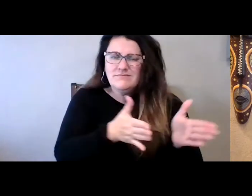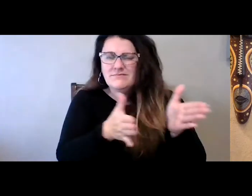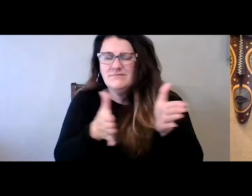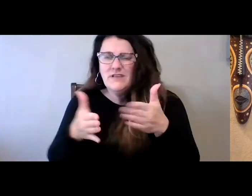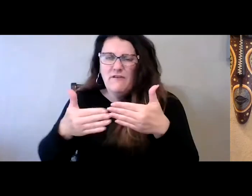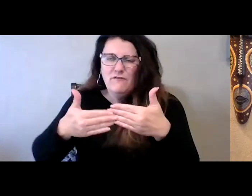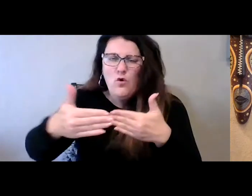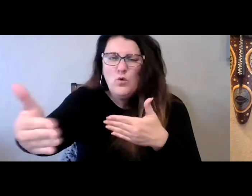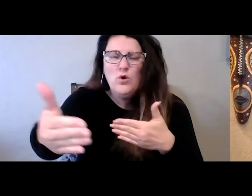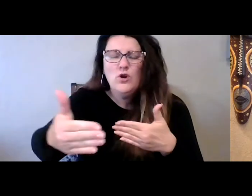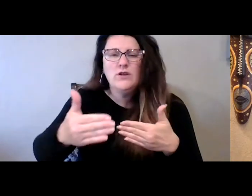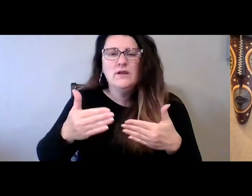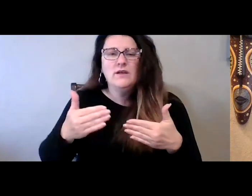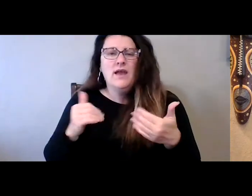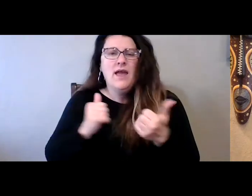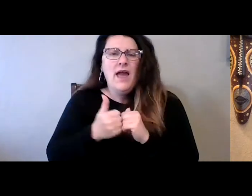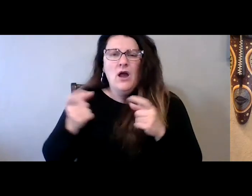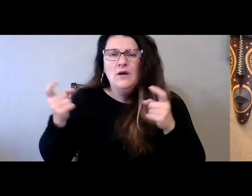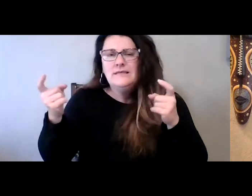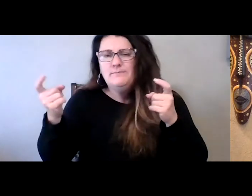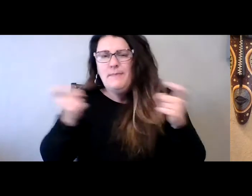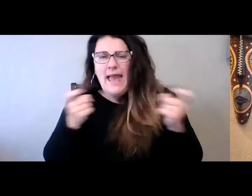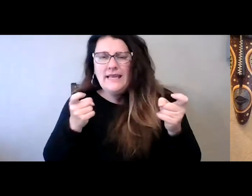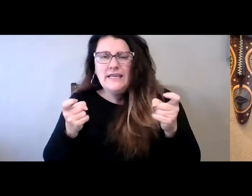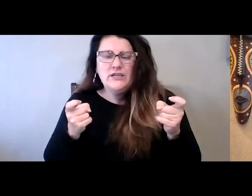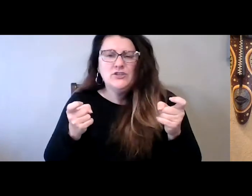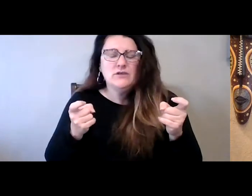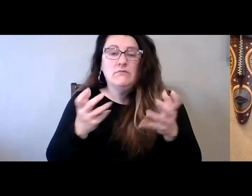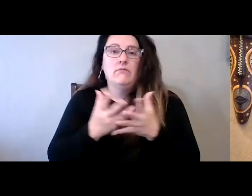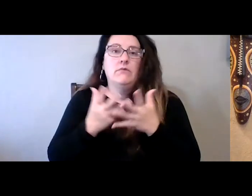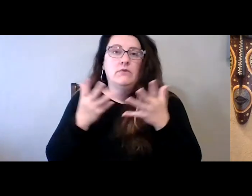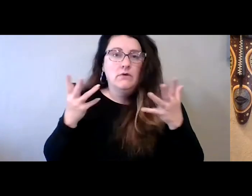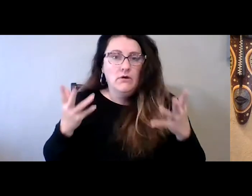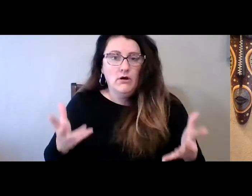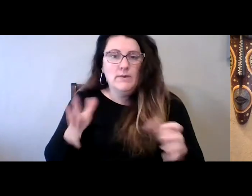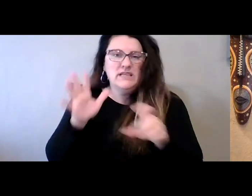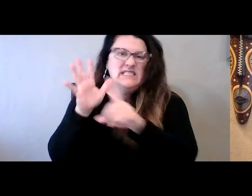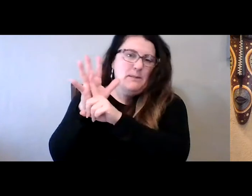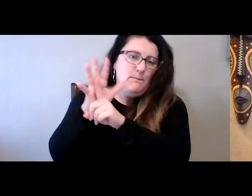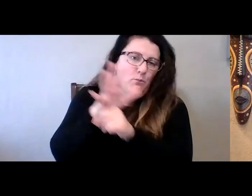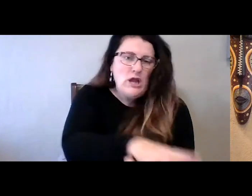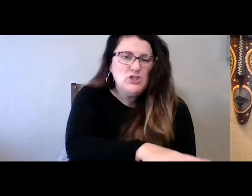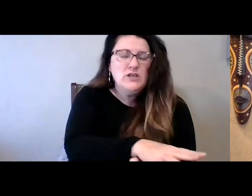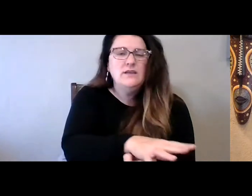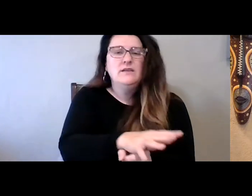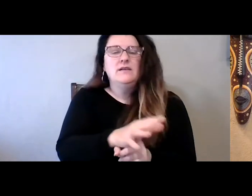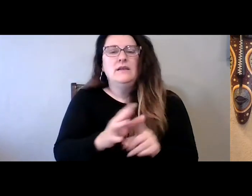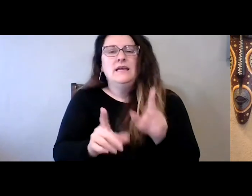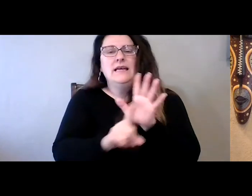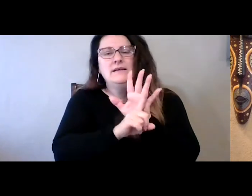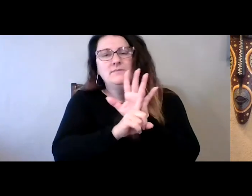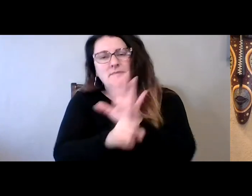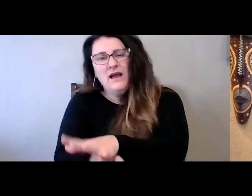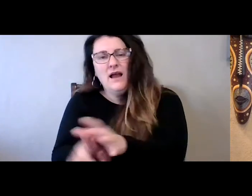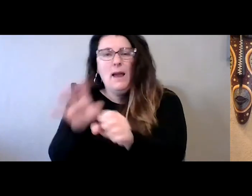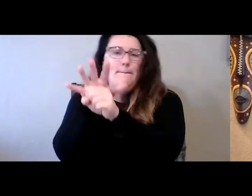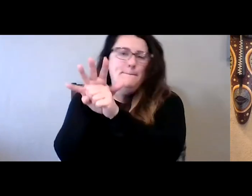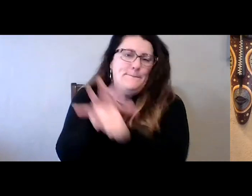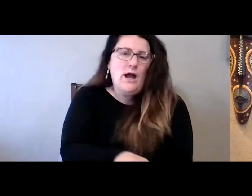we deal and manage with the immense amount of suppression, intimidation,